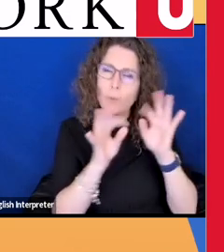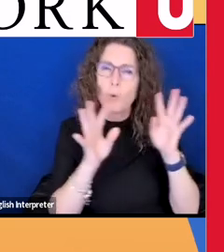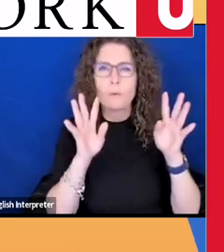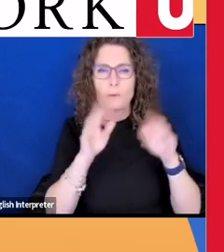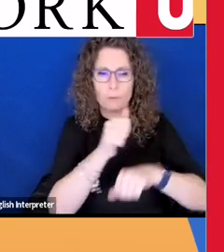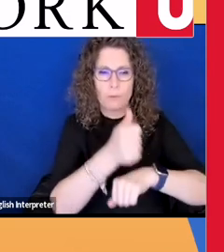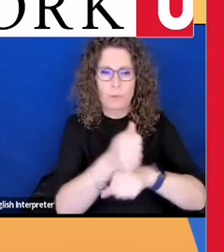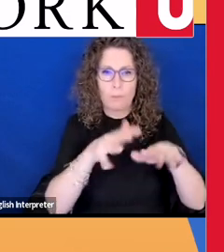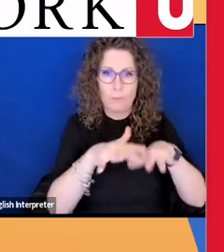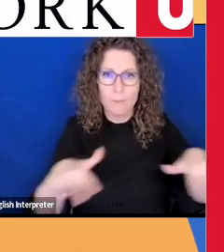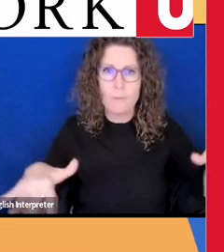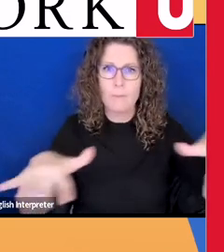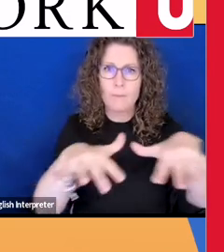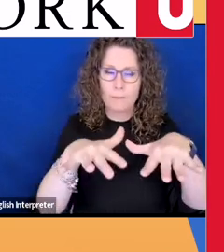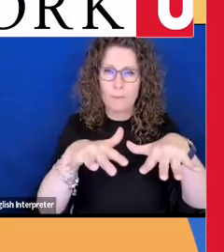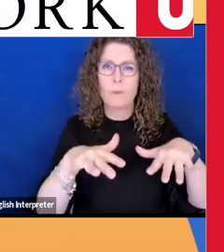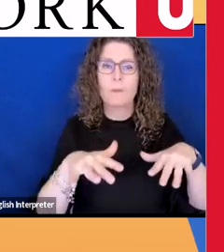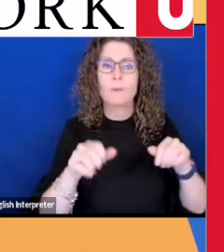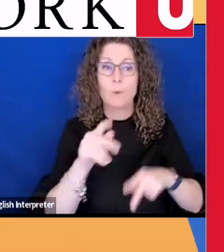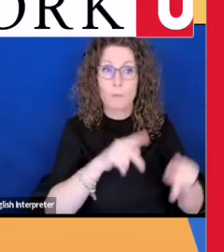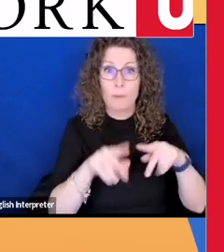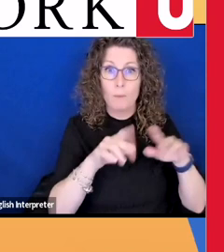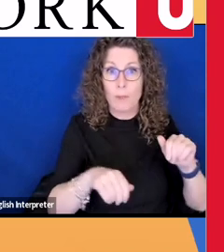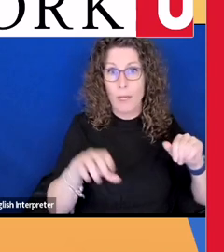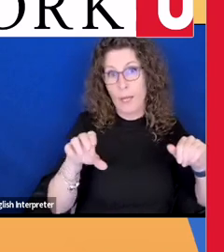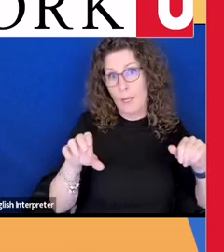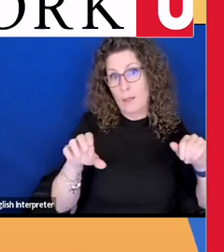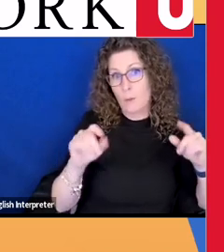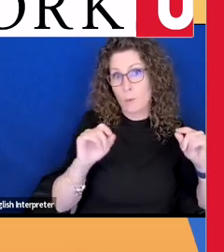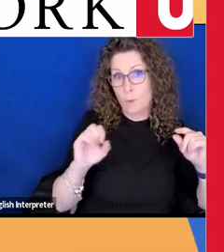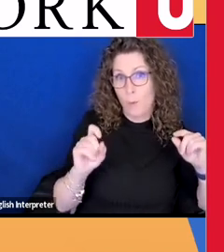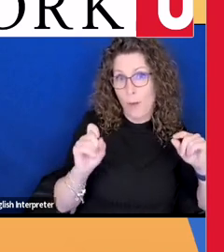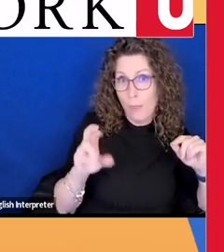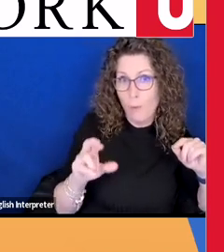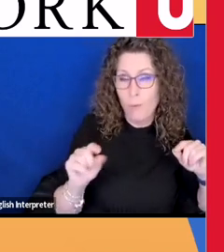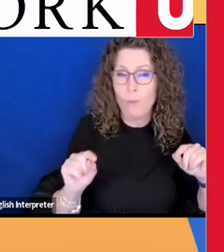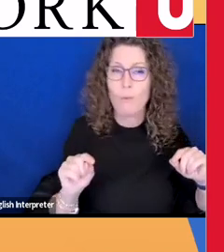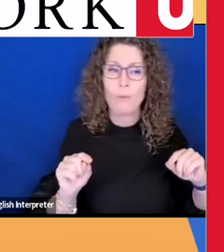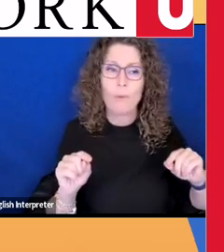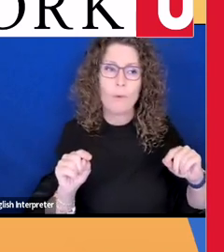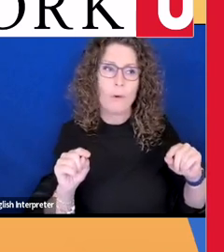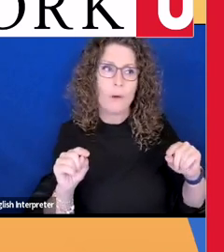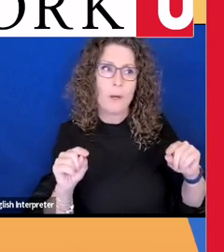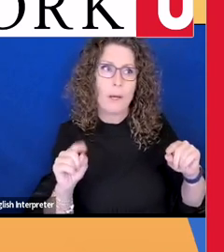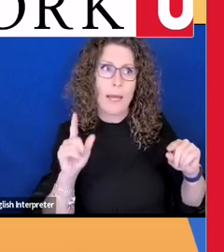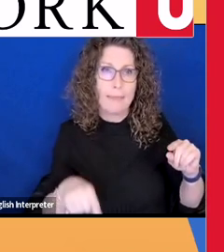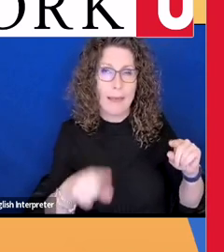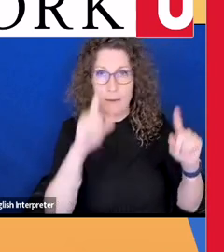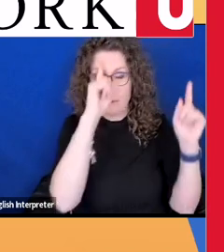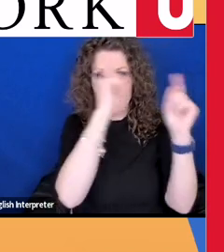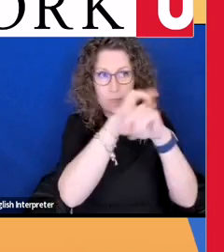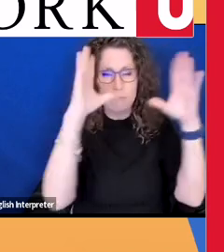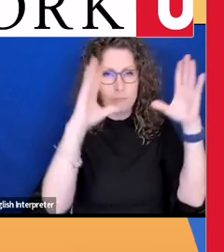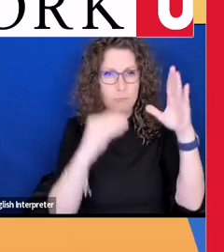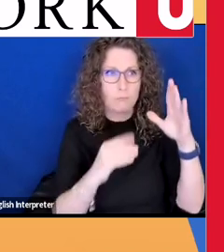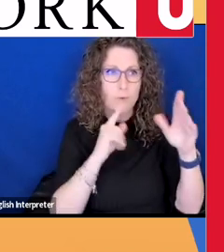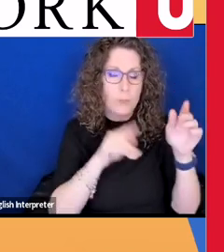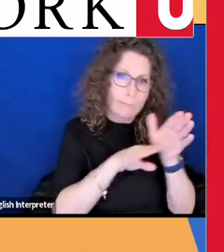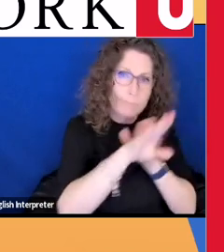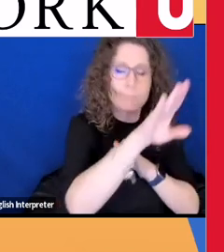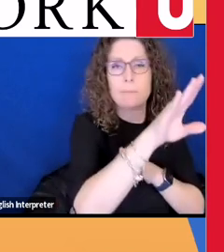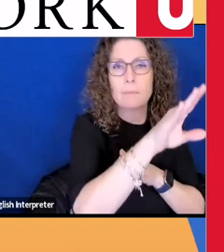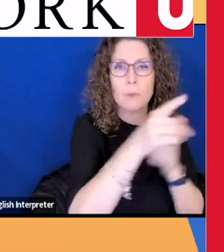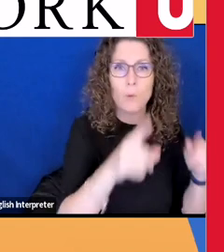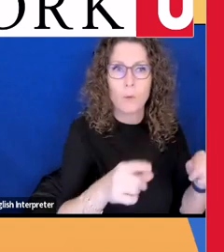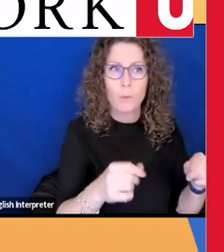be otherwise, for that which is ungraspable to flourish. The moment we no longer grab